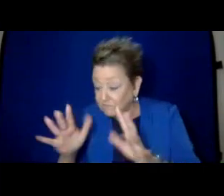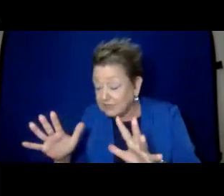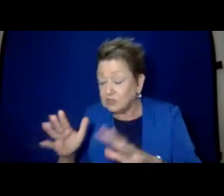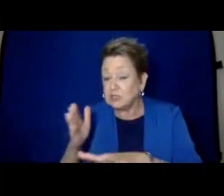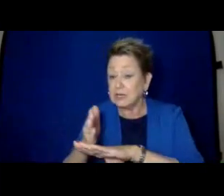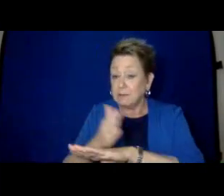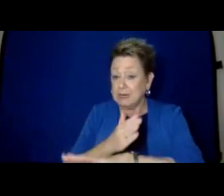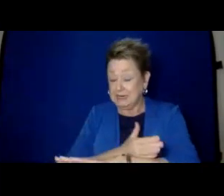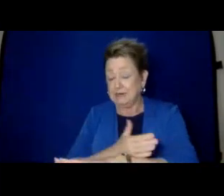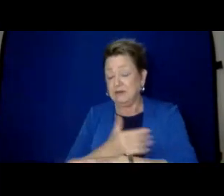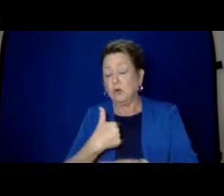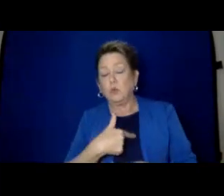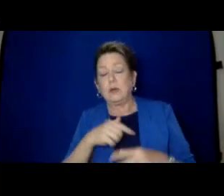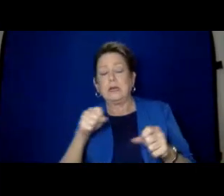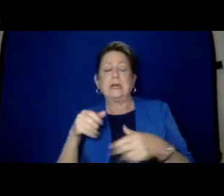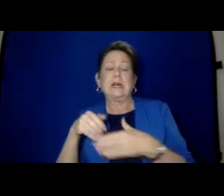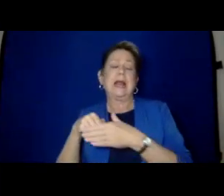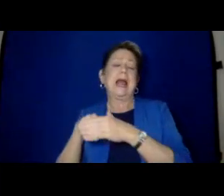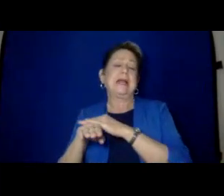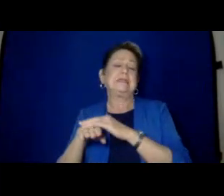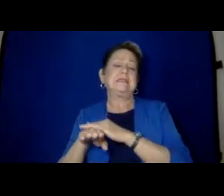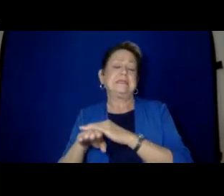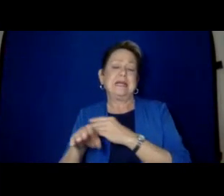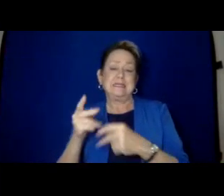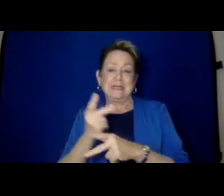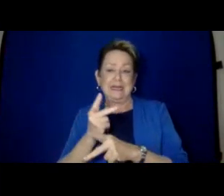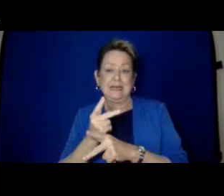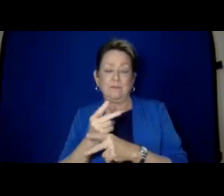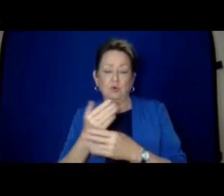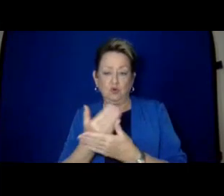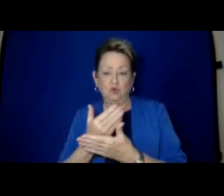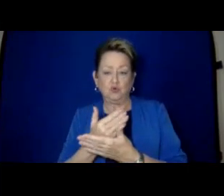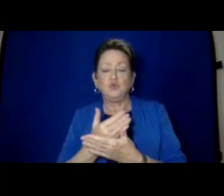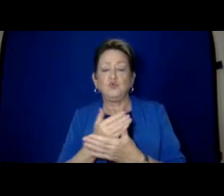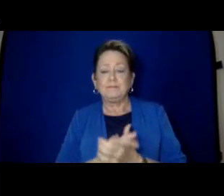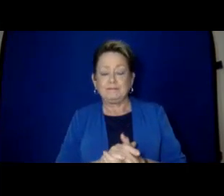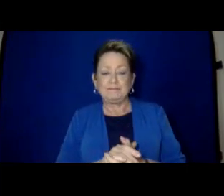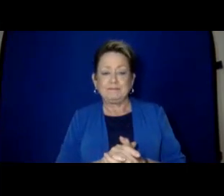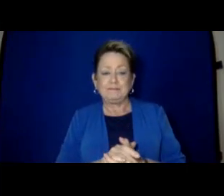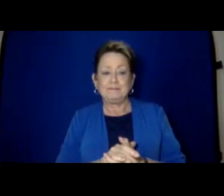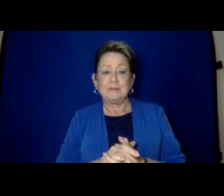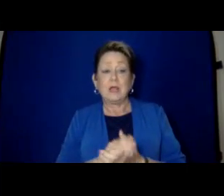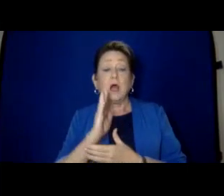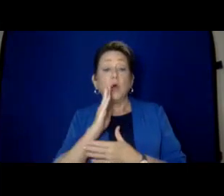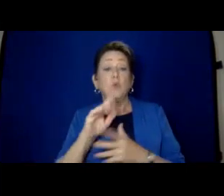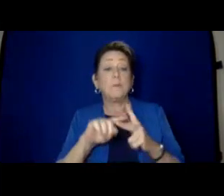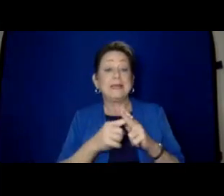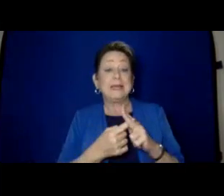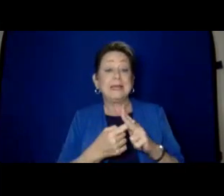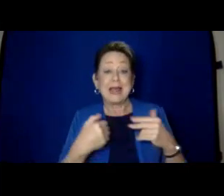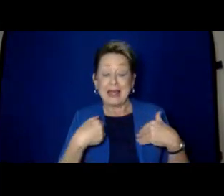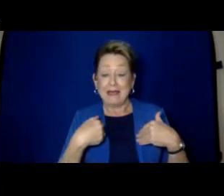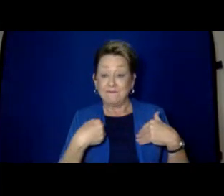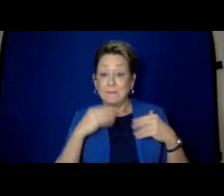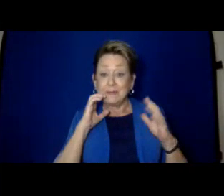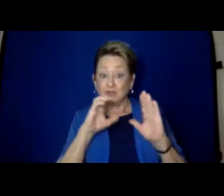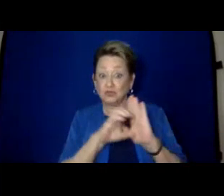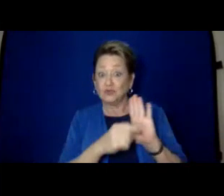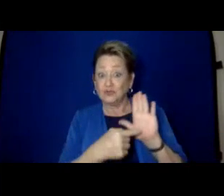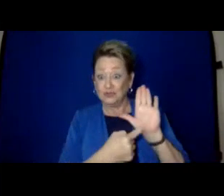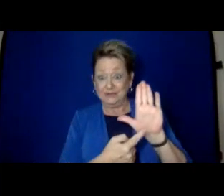designated contractors to be able to access same to maintain them, including the new signal infrastructure. And I have some visuals